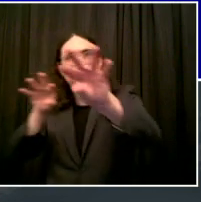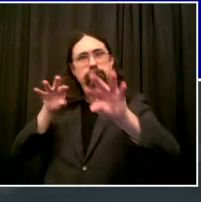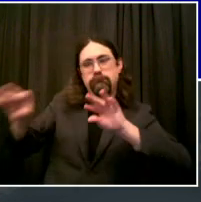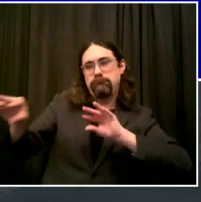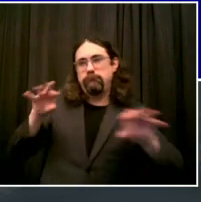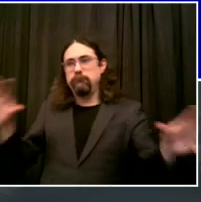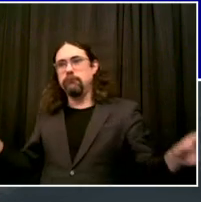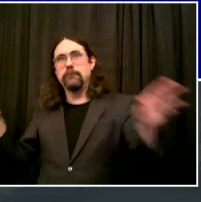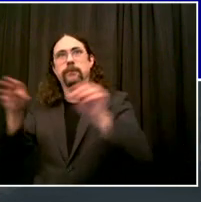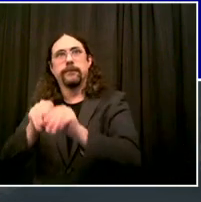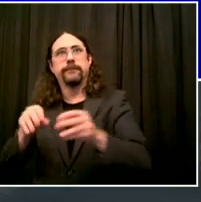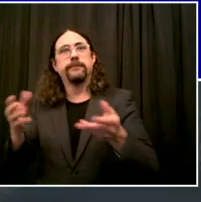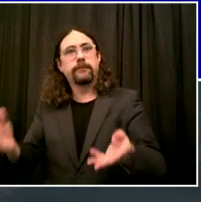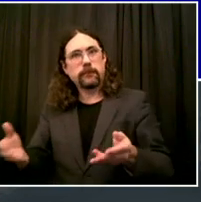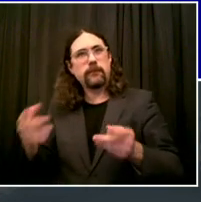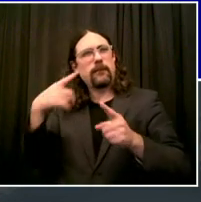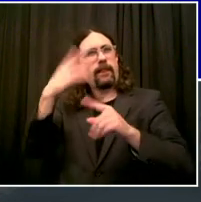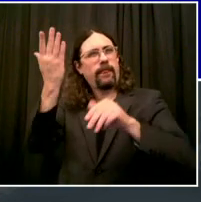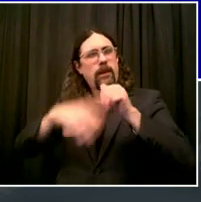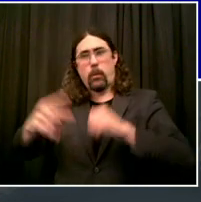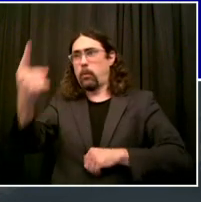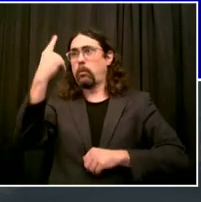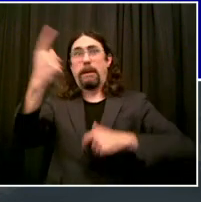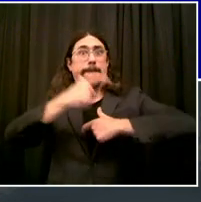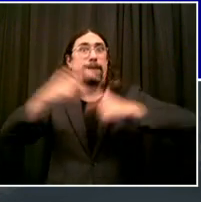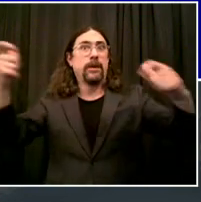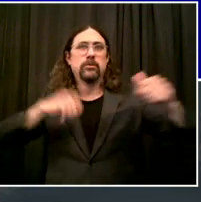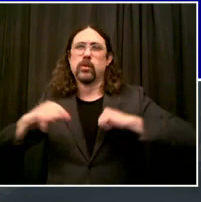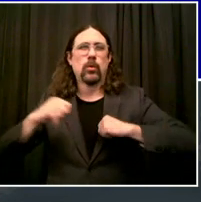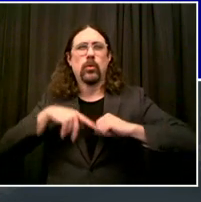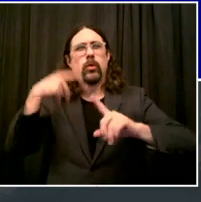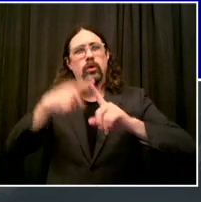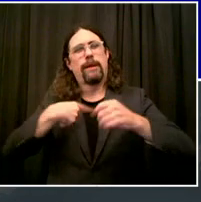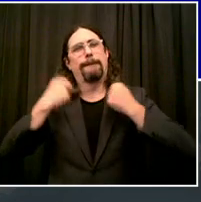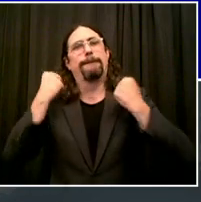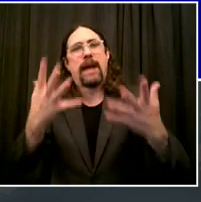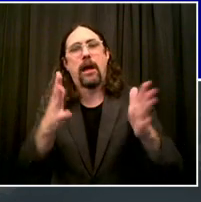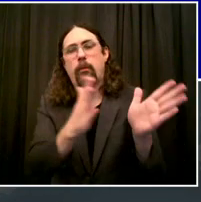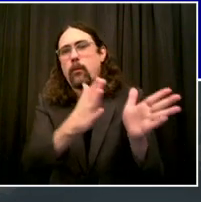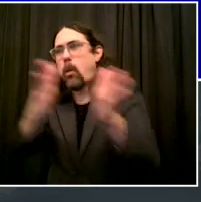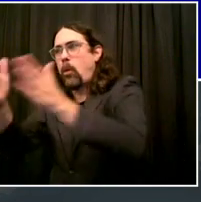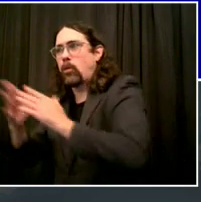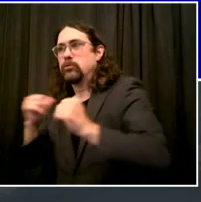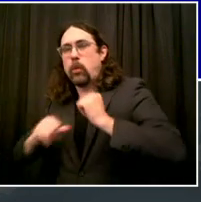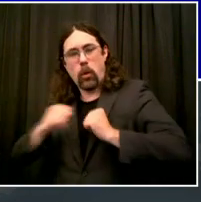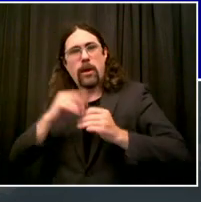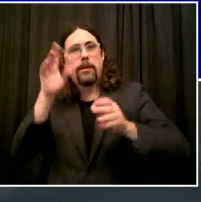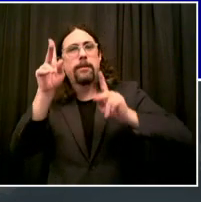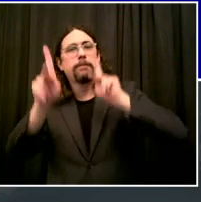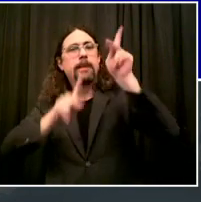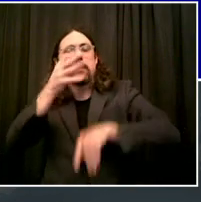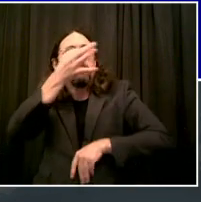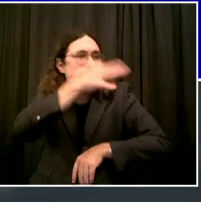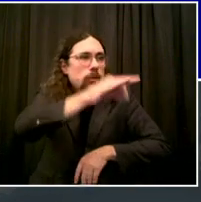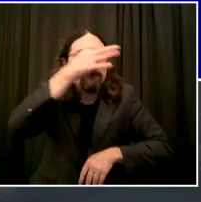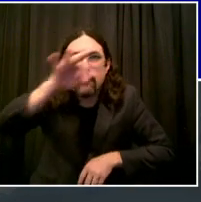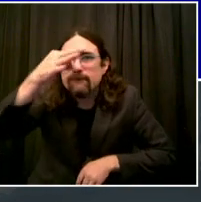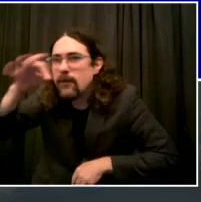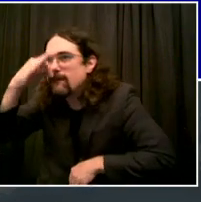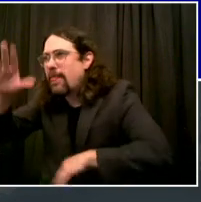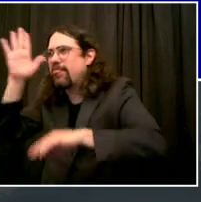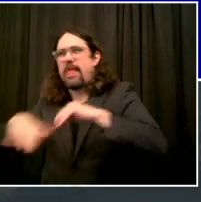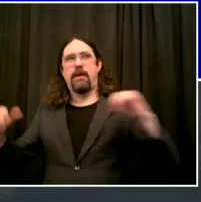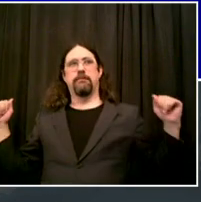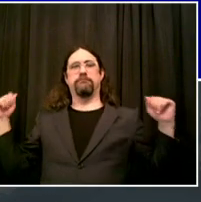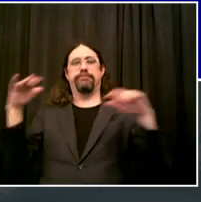Now, we think about the things that we need to be inspired at